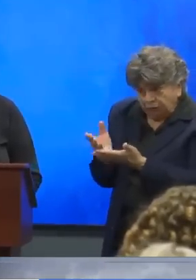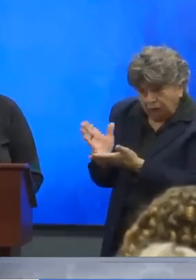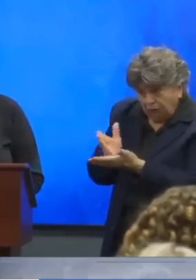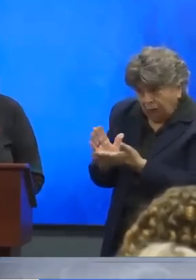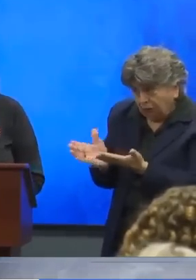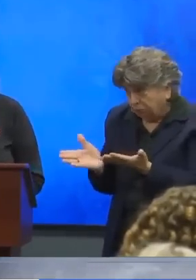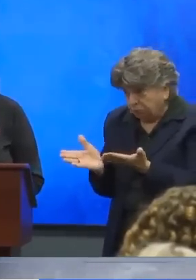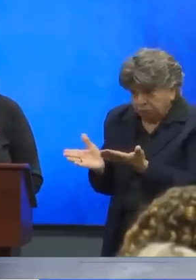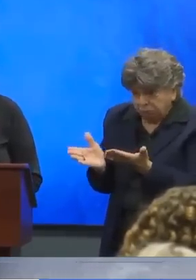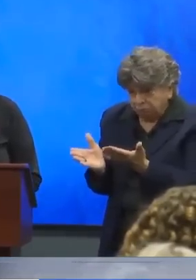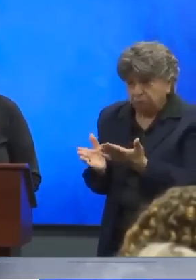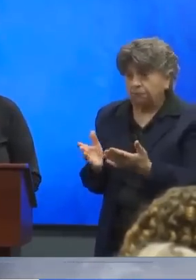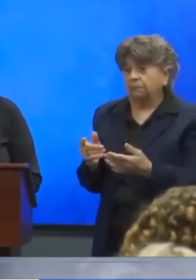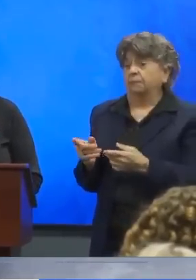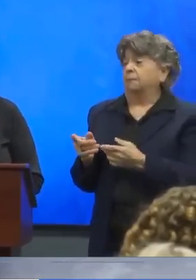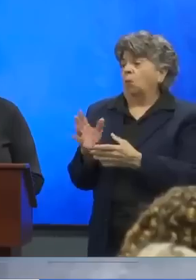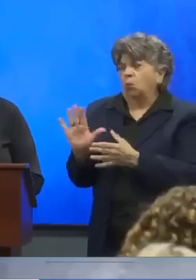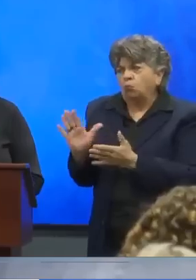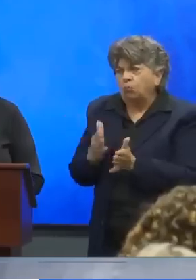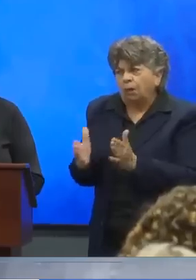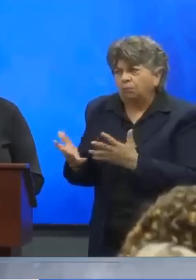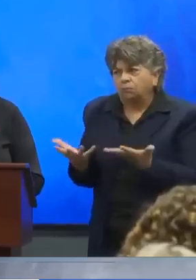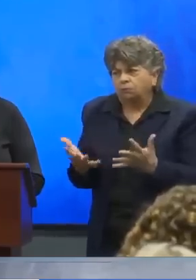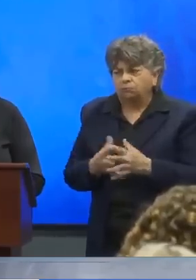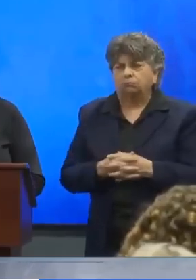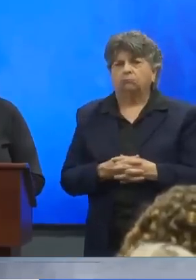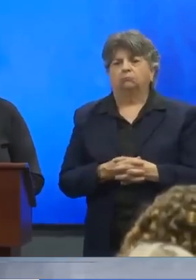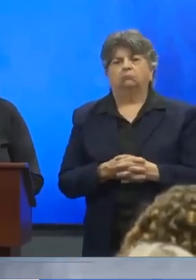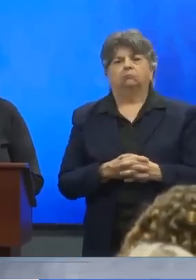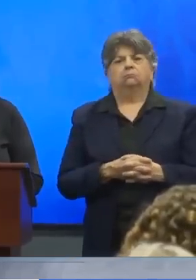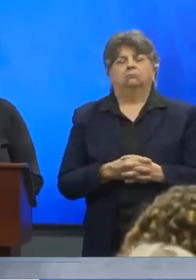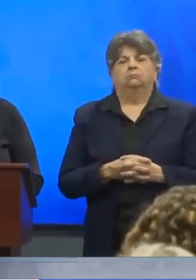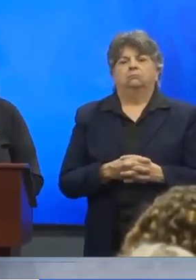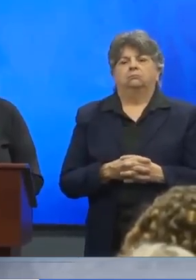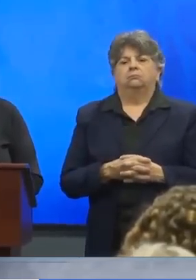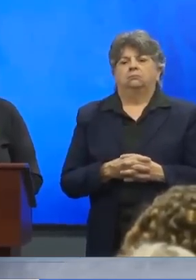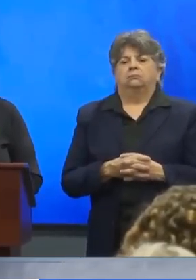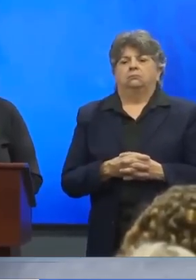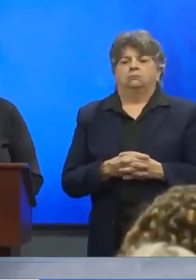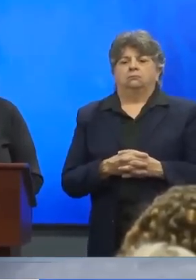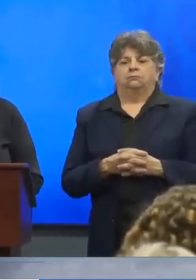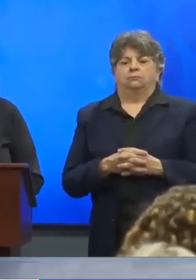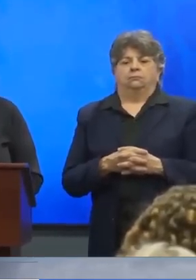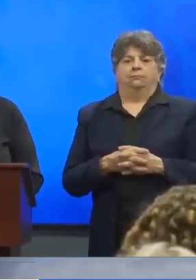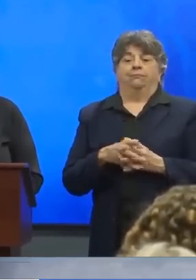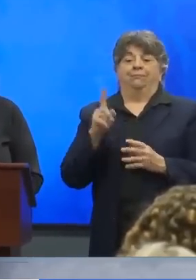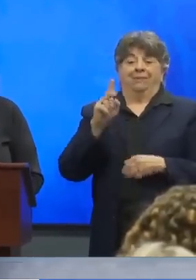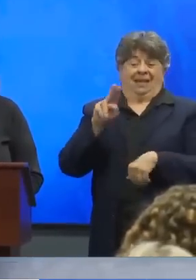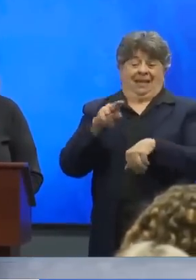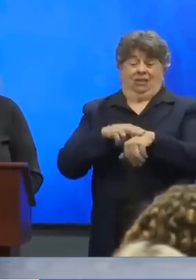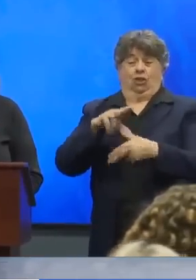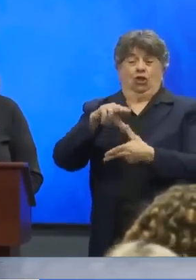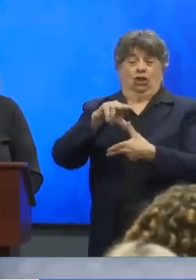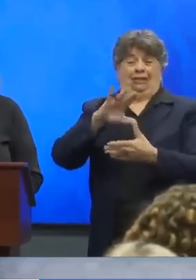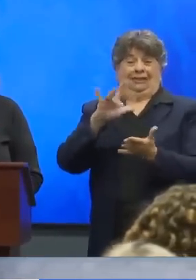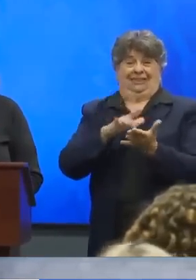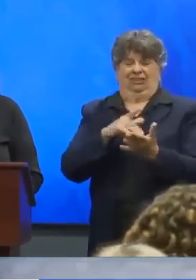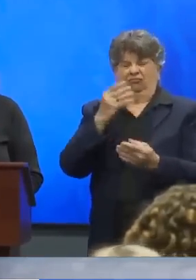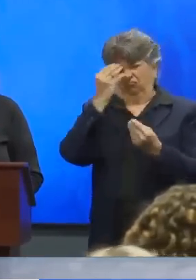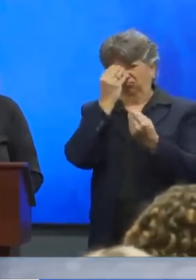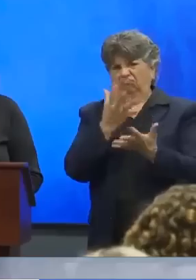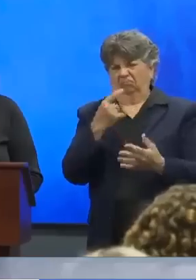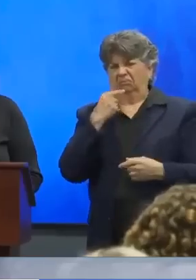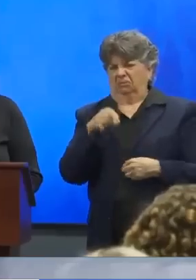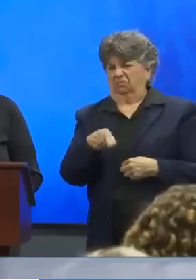planning. The National Hurricane Center does expect this storm to continue to intensify. The latest advisory that we heard